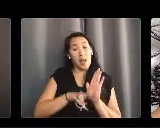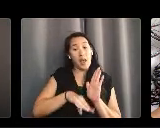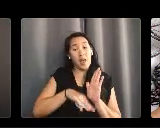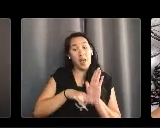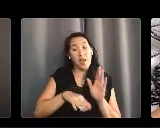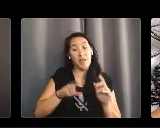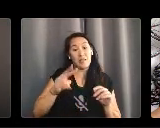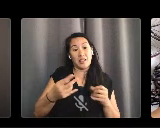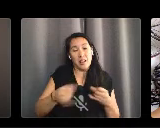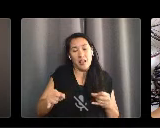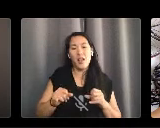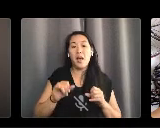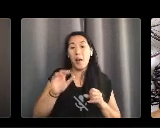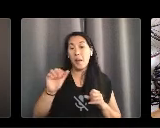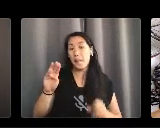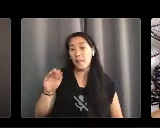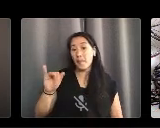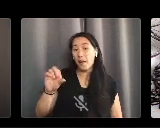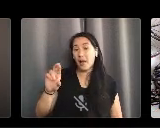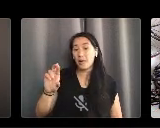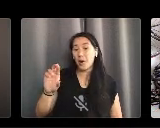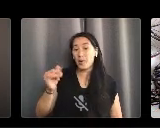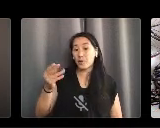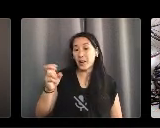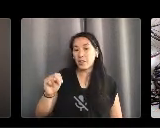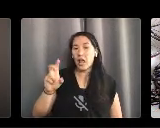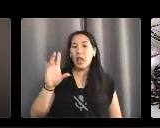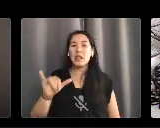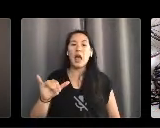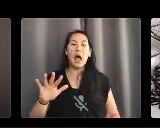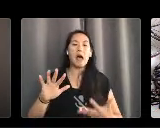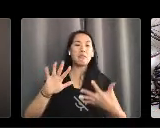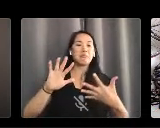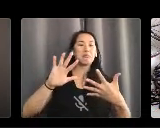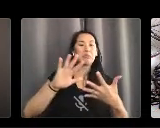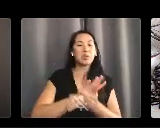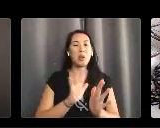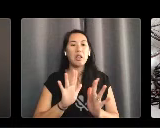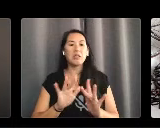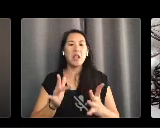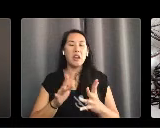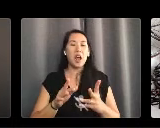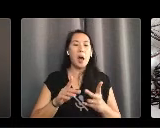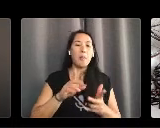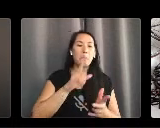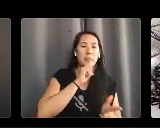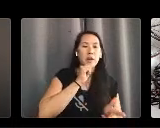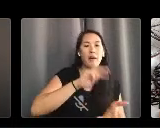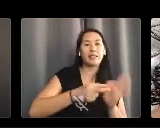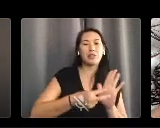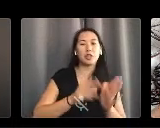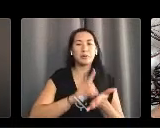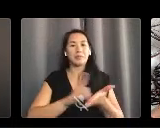terms that microaggression is that indirect, subtle, unintentional discrimination against members of a specific group,